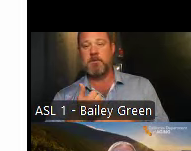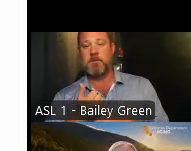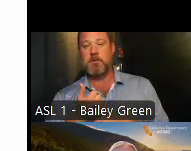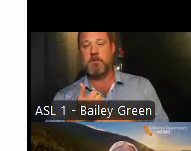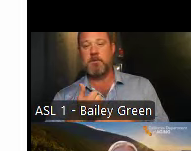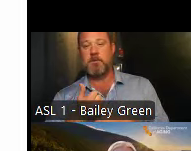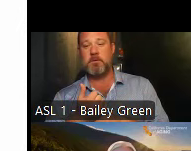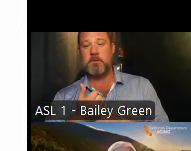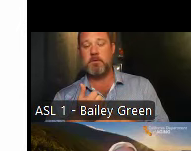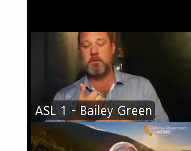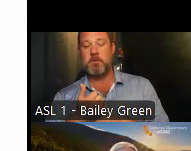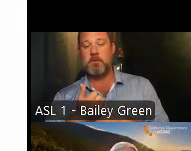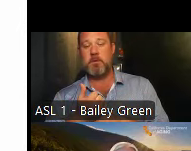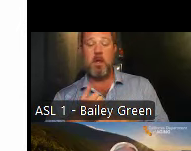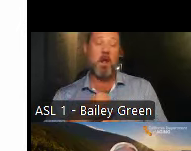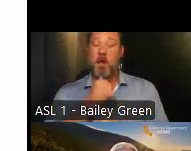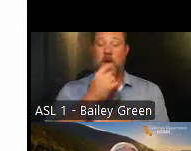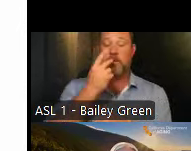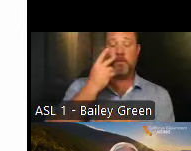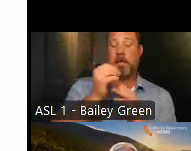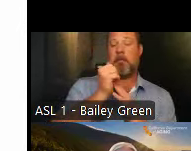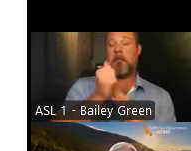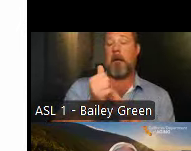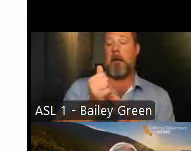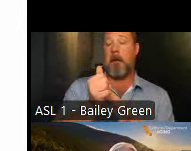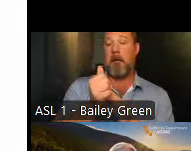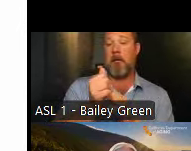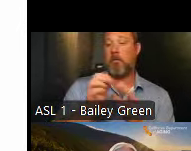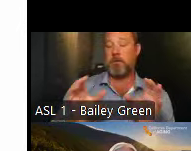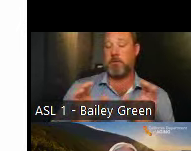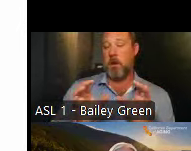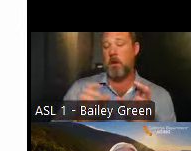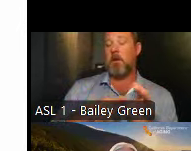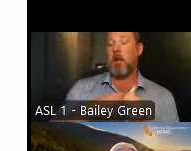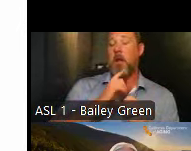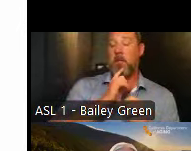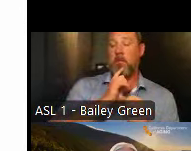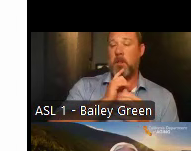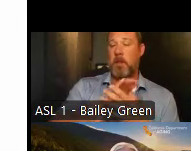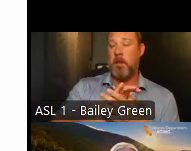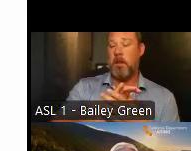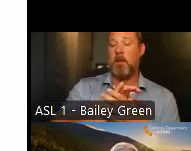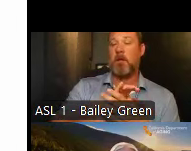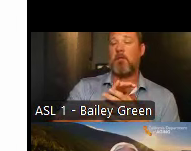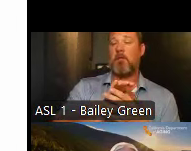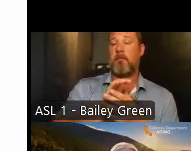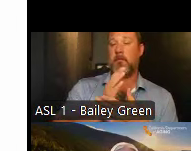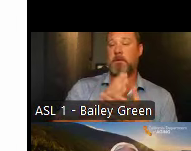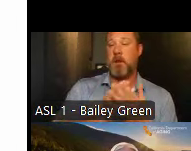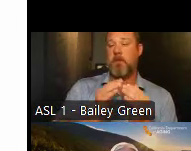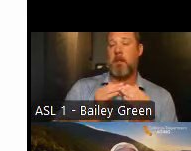that. And I don't see in the guidelines that is done. I really believe that some level